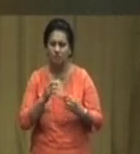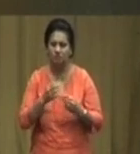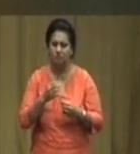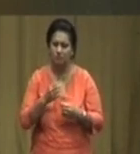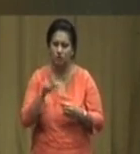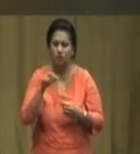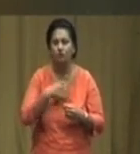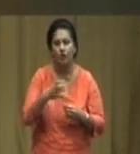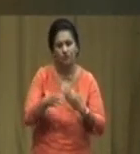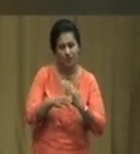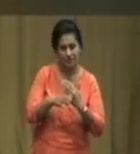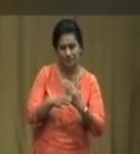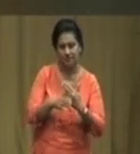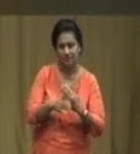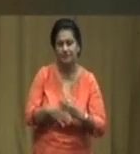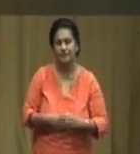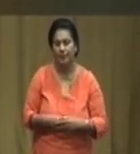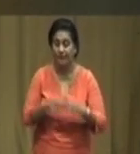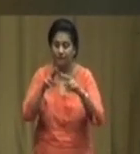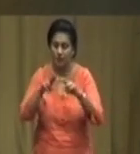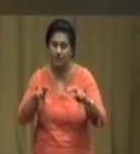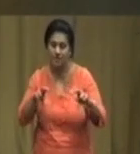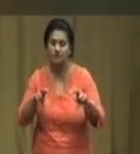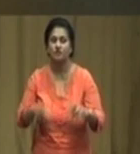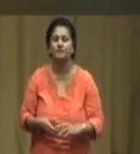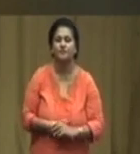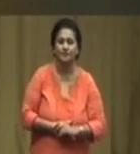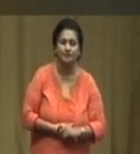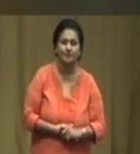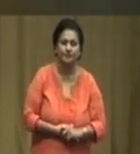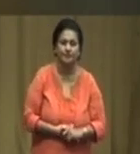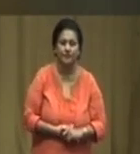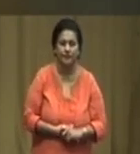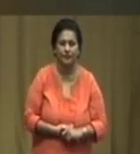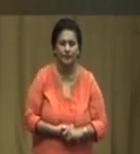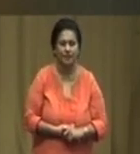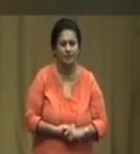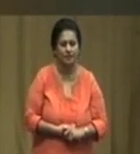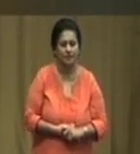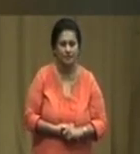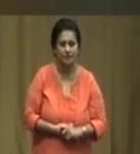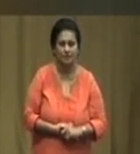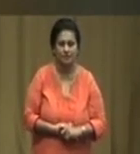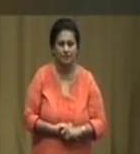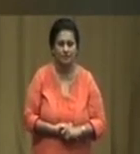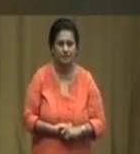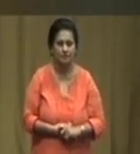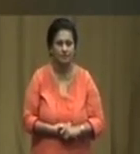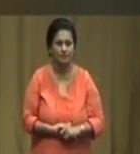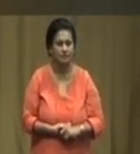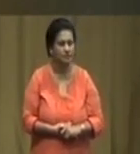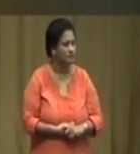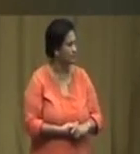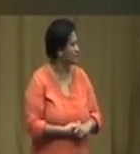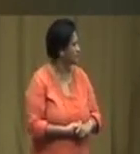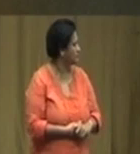valuable insight for us, Wayne, as to how we might address those issues and not shred our student numbers, which is the sort of thing people think might happen when MOOCs